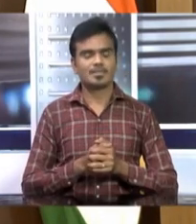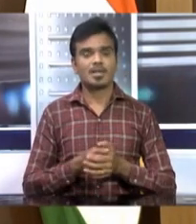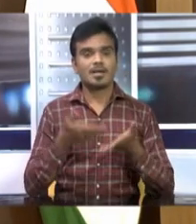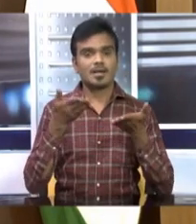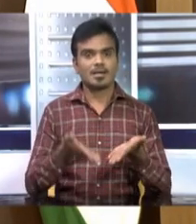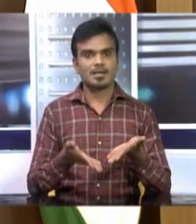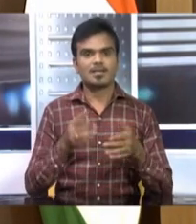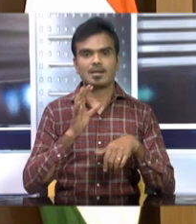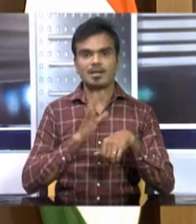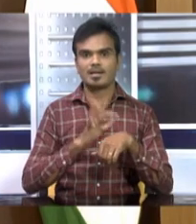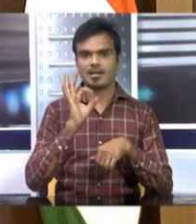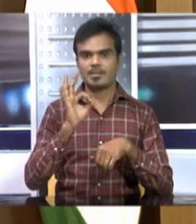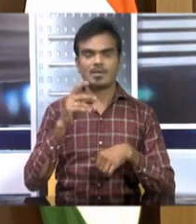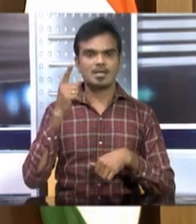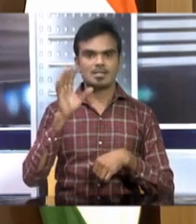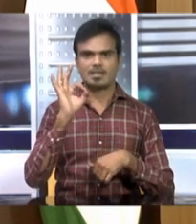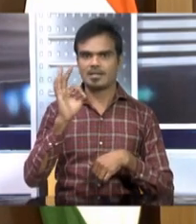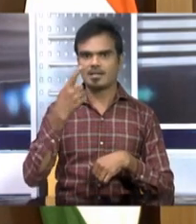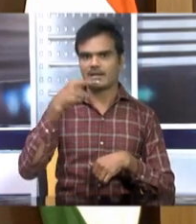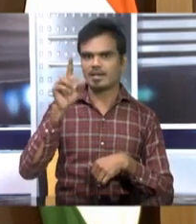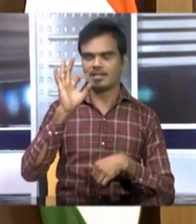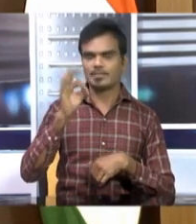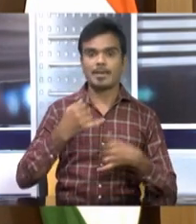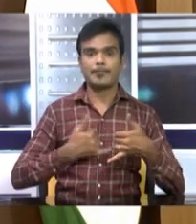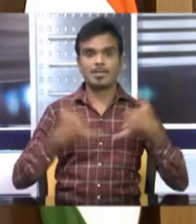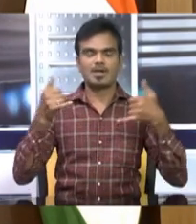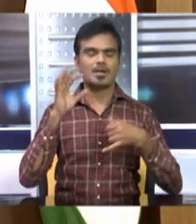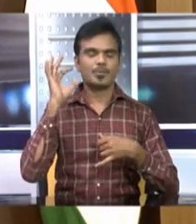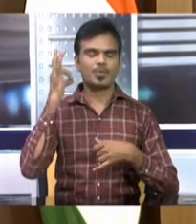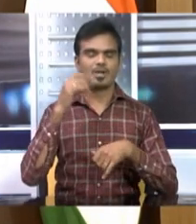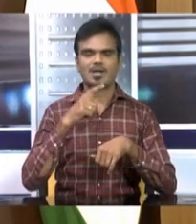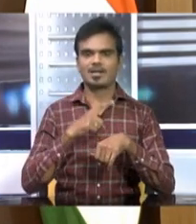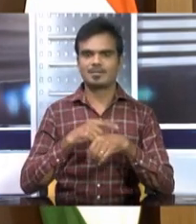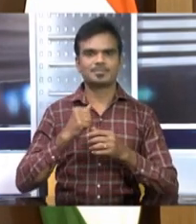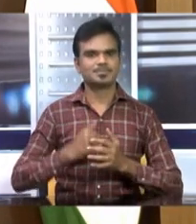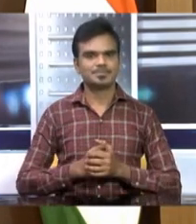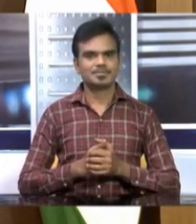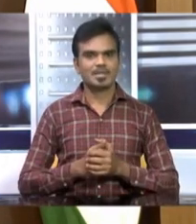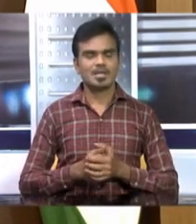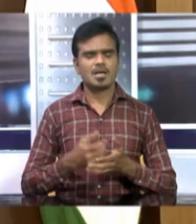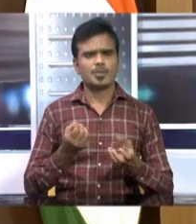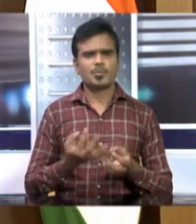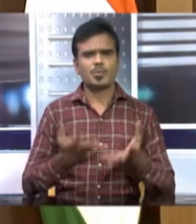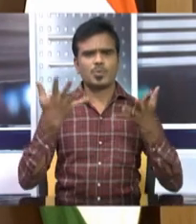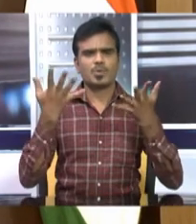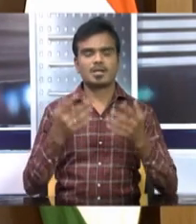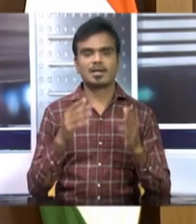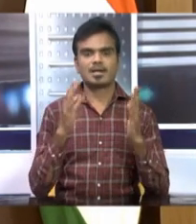Idu neram shariyana neram bharatathin punnana neram enatra